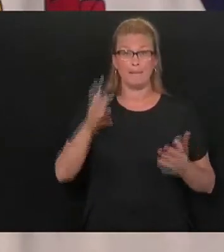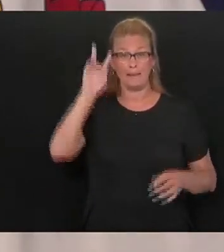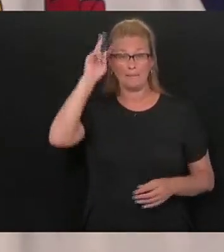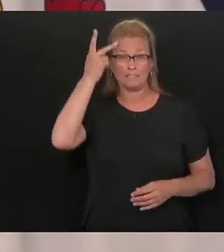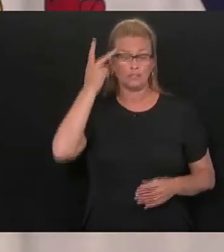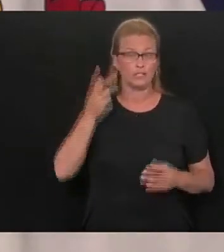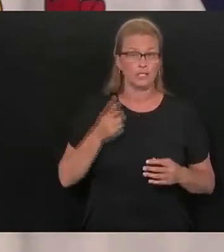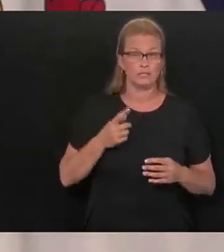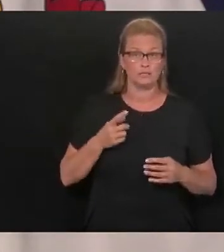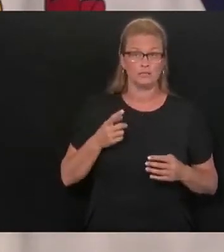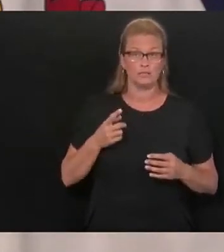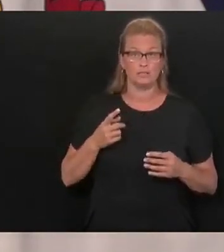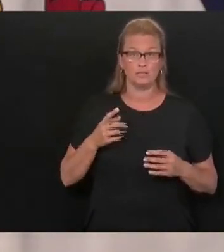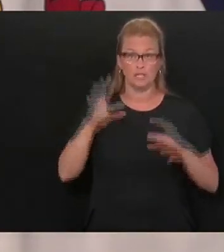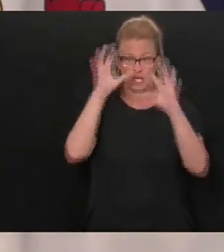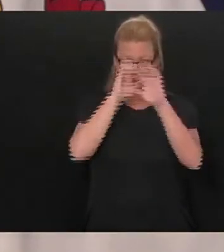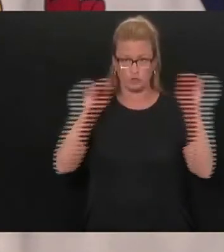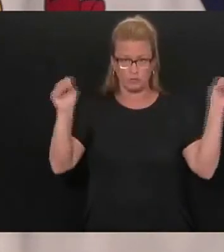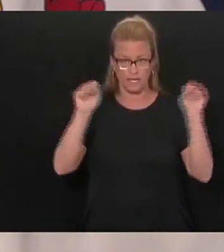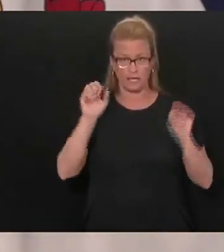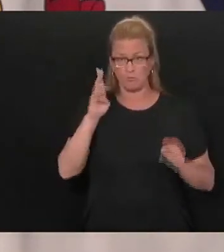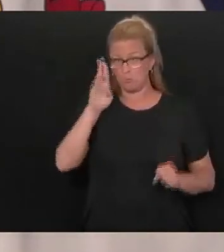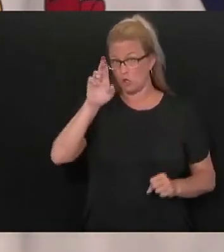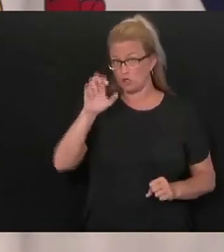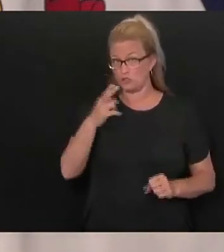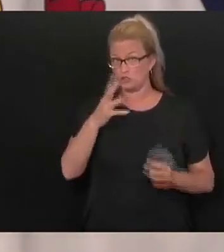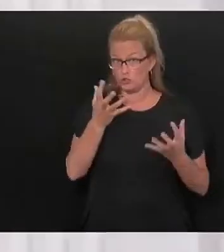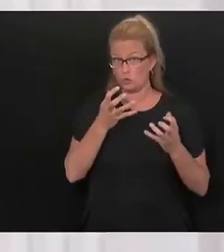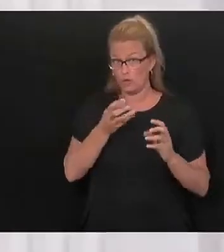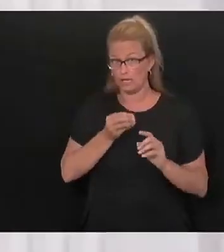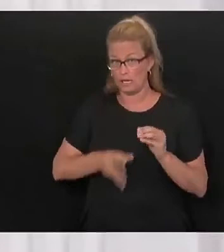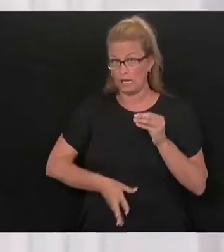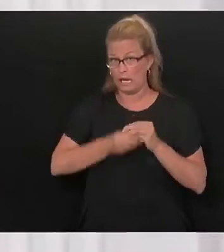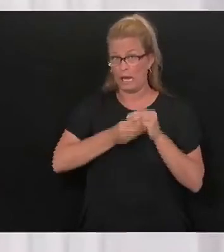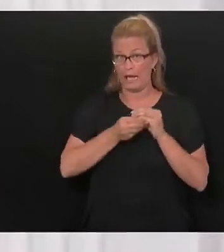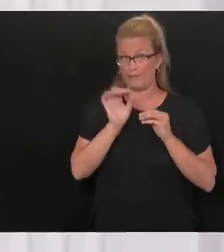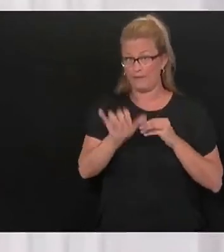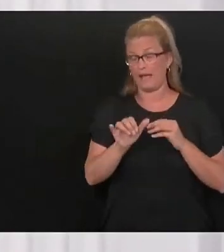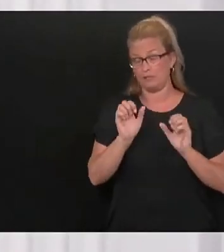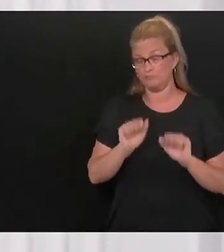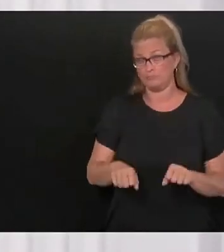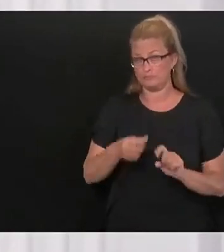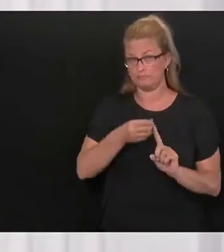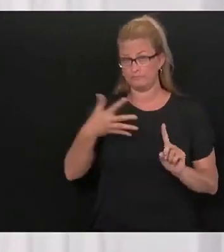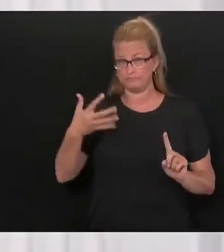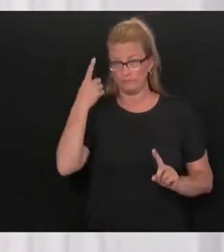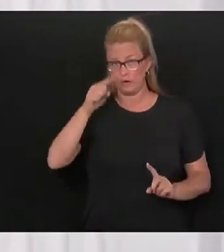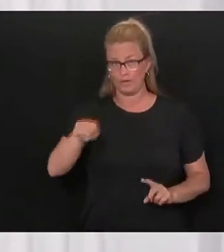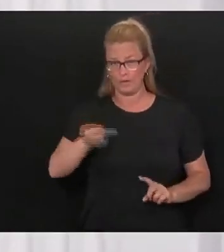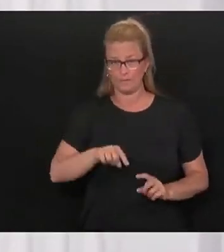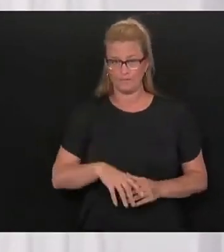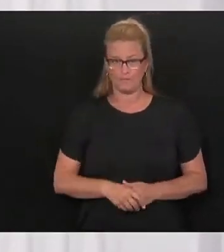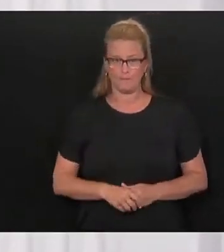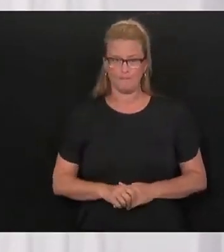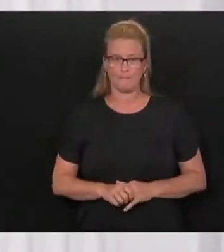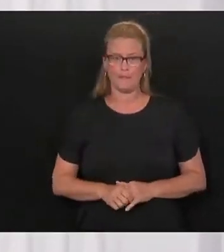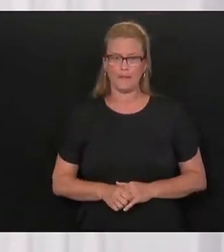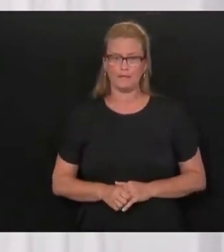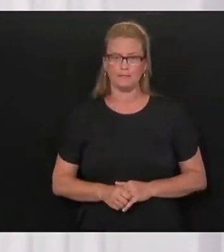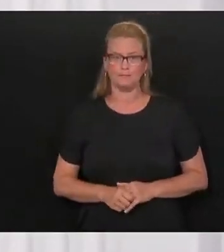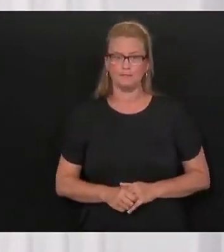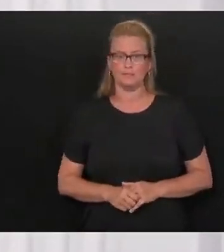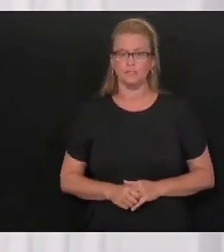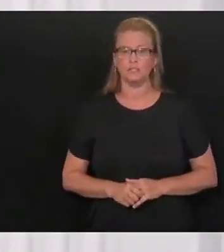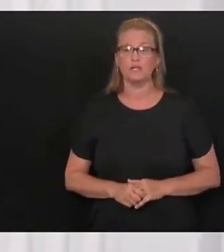but Superintendent Birch, if you'll jump on this, you can handle this a lot better than I. No. I think that